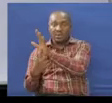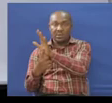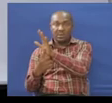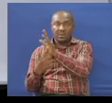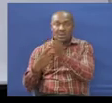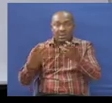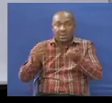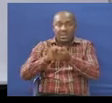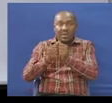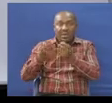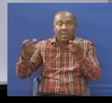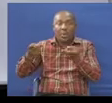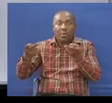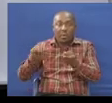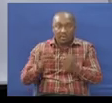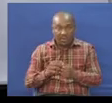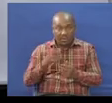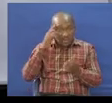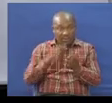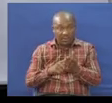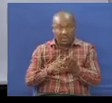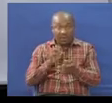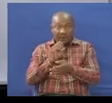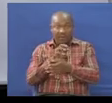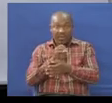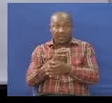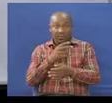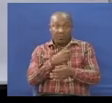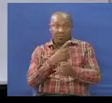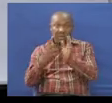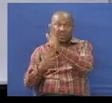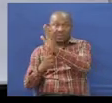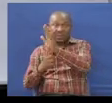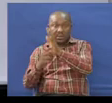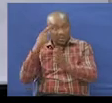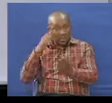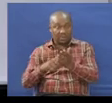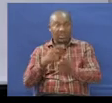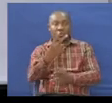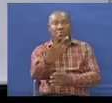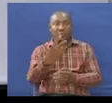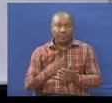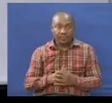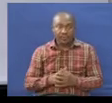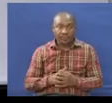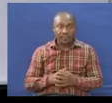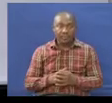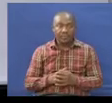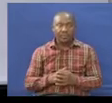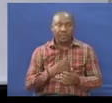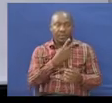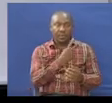common. The common factor of 2 and 6 is what? It's 2. Common factor of 2